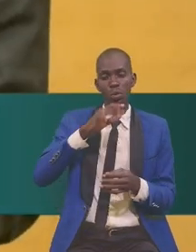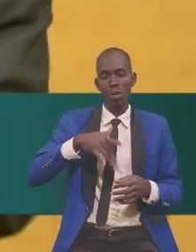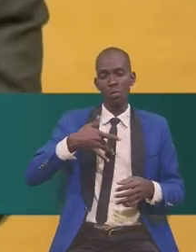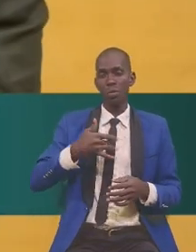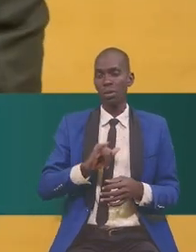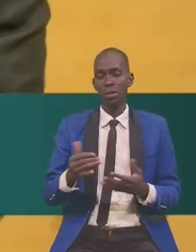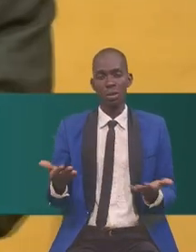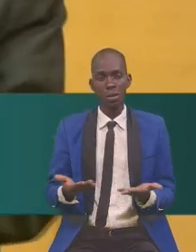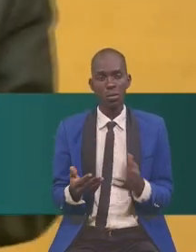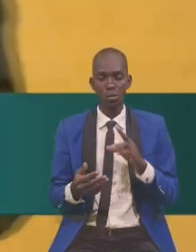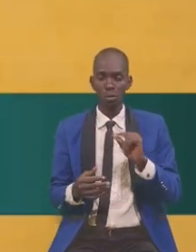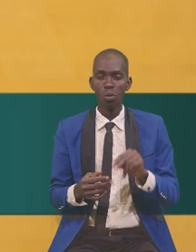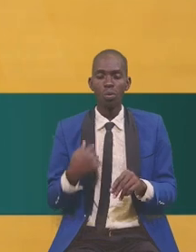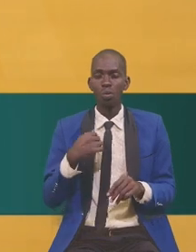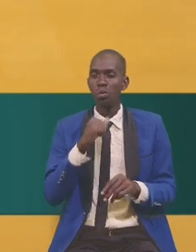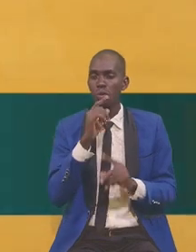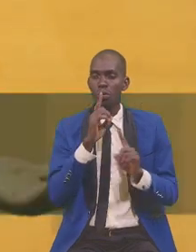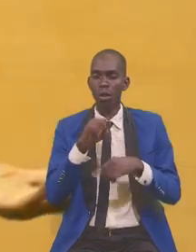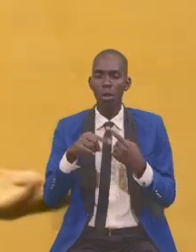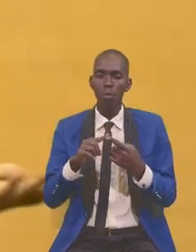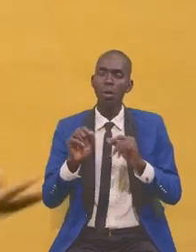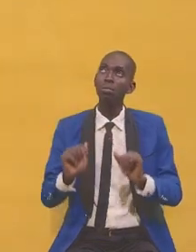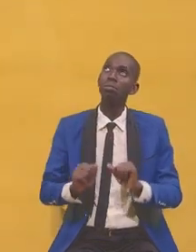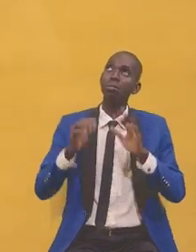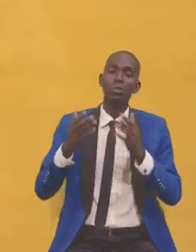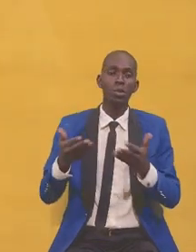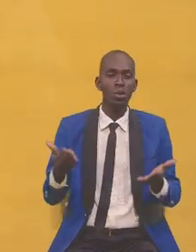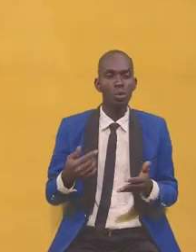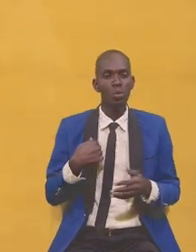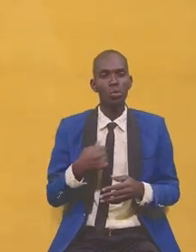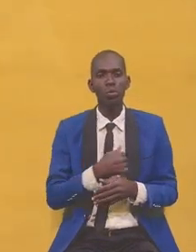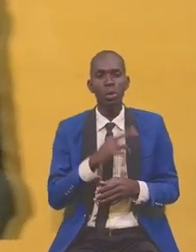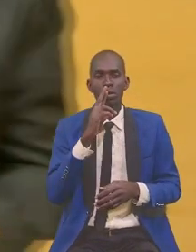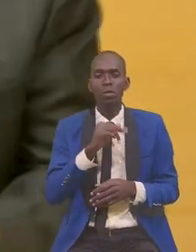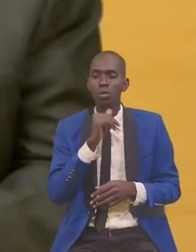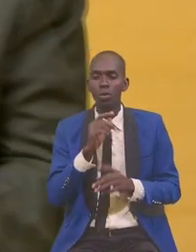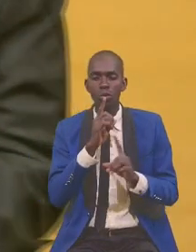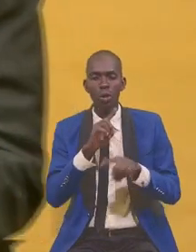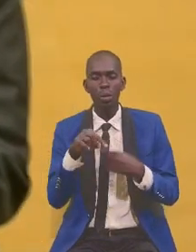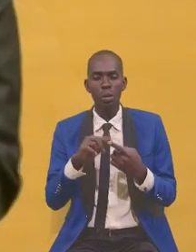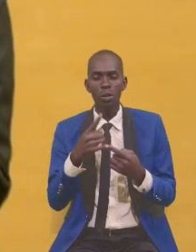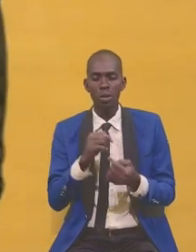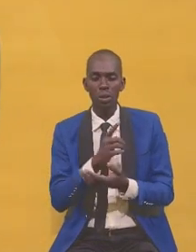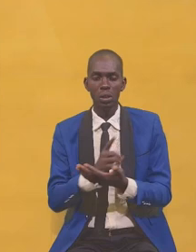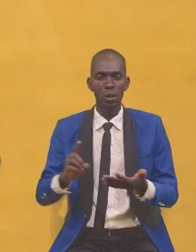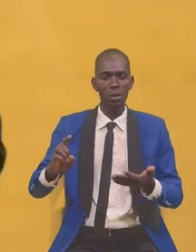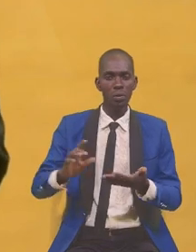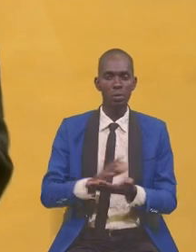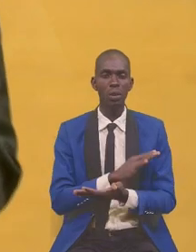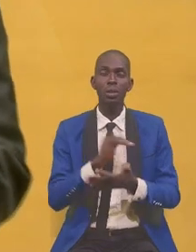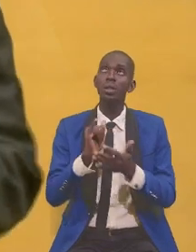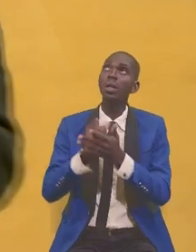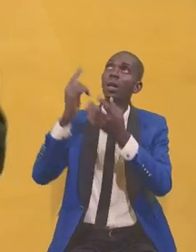not talking about consecration here. We're not talking about, the supernatural that comes